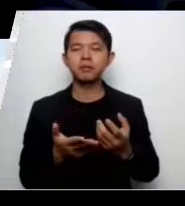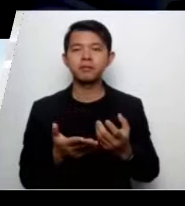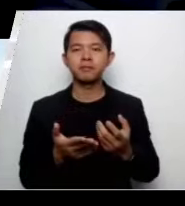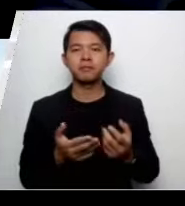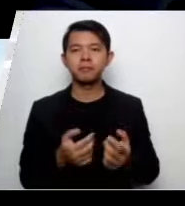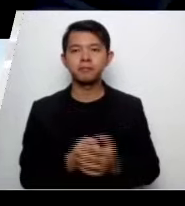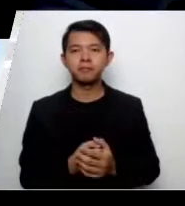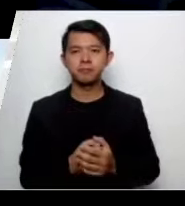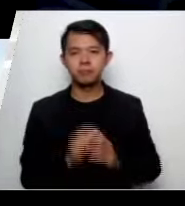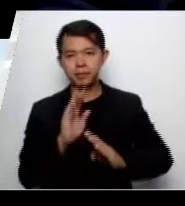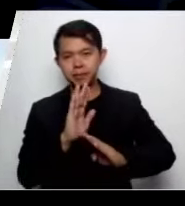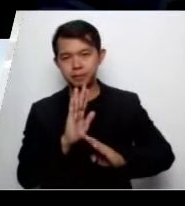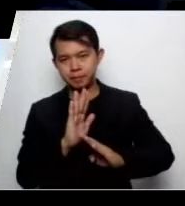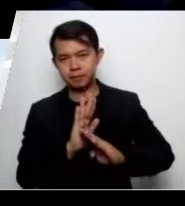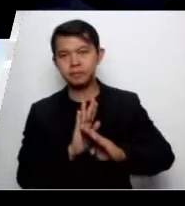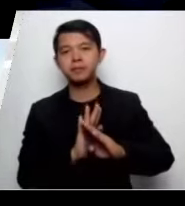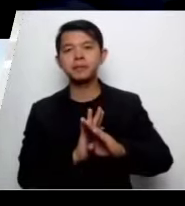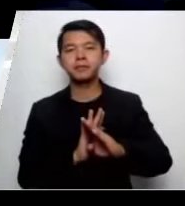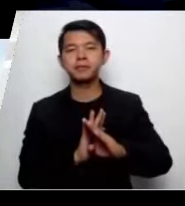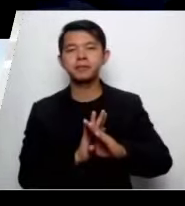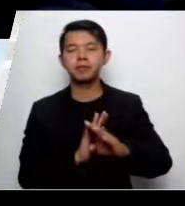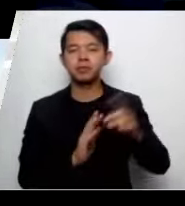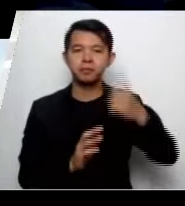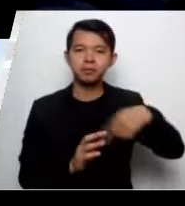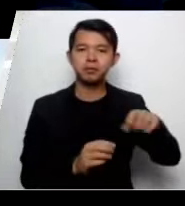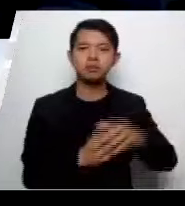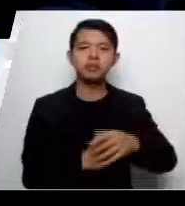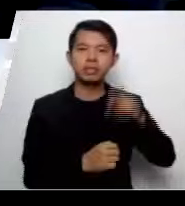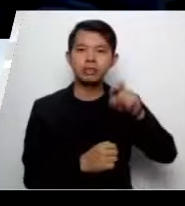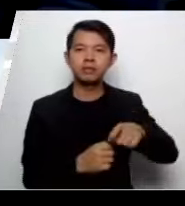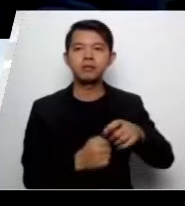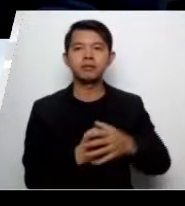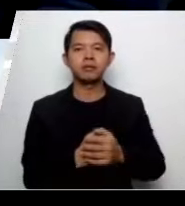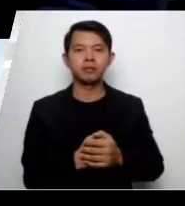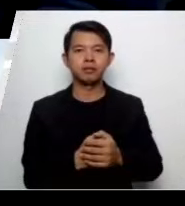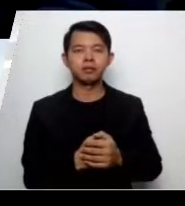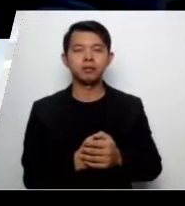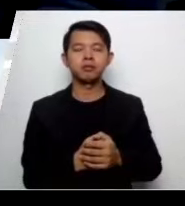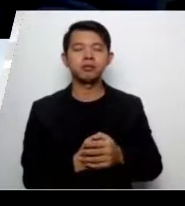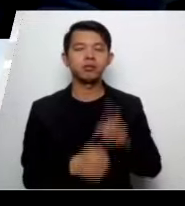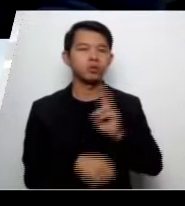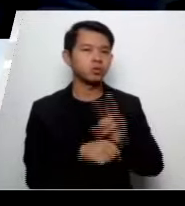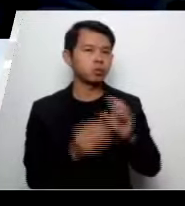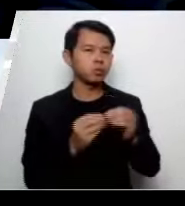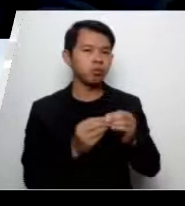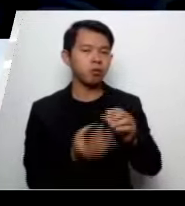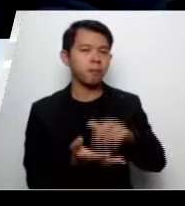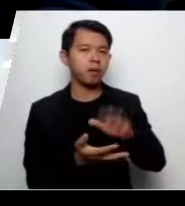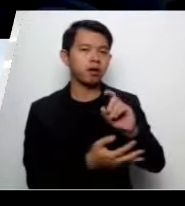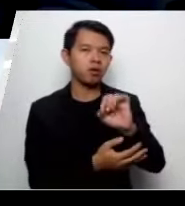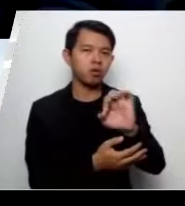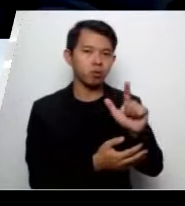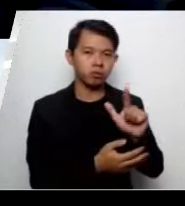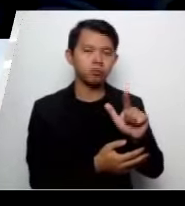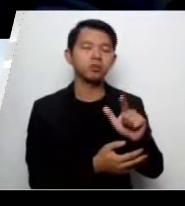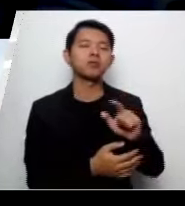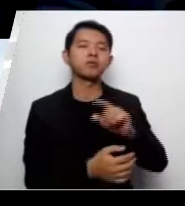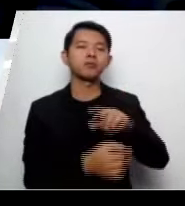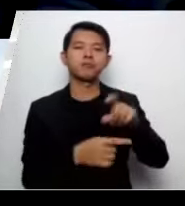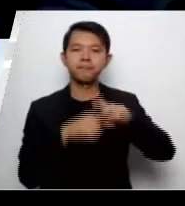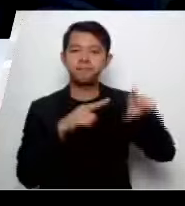the demand increases and we have to run the more expensive oil-based power plants, then that